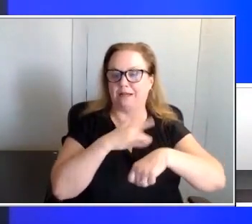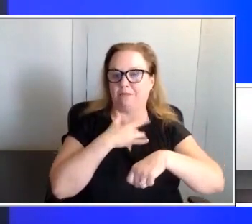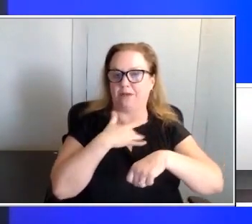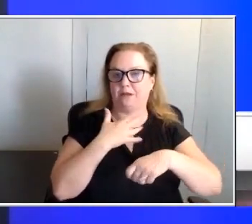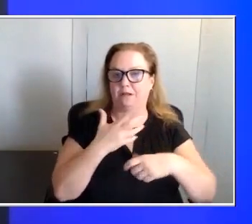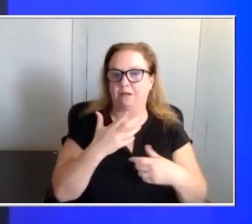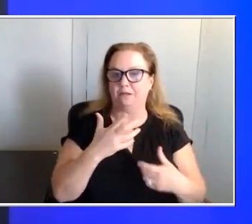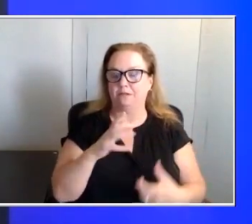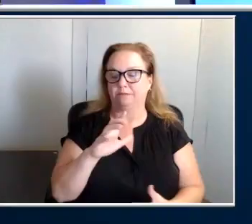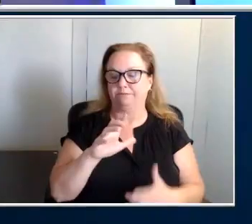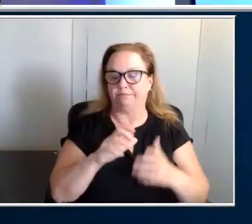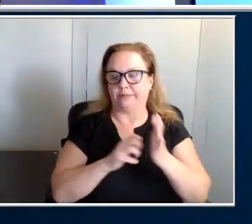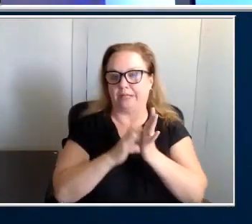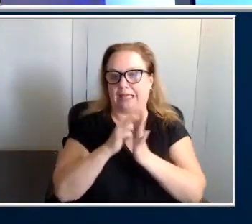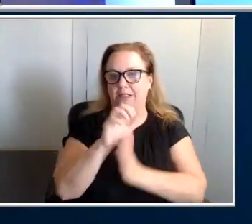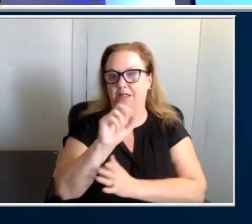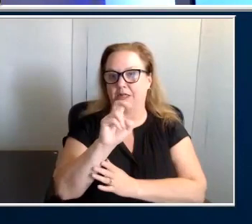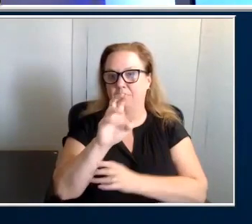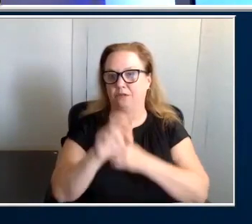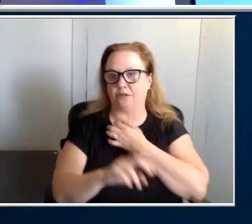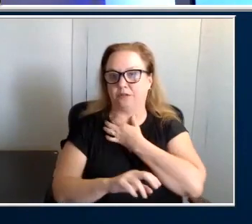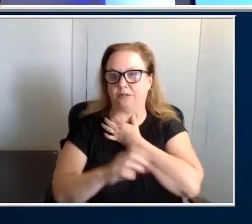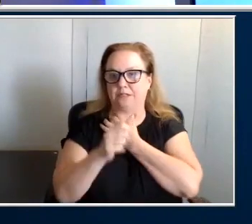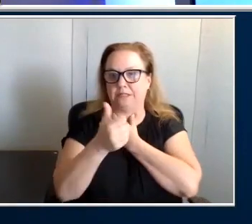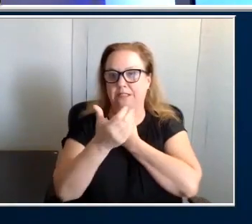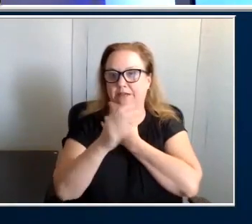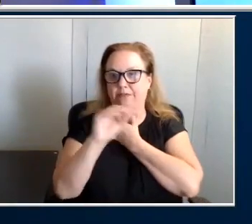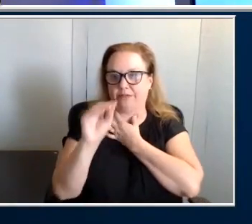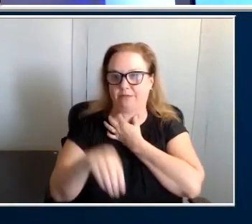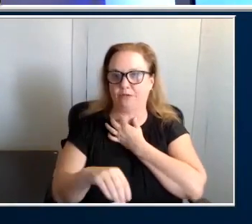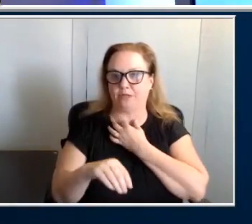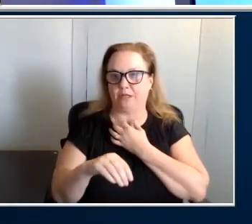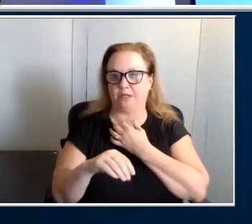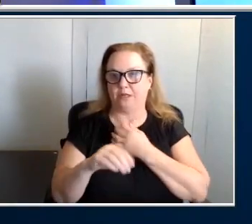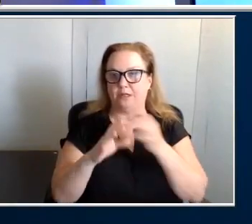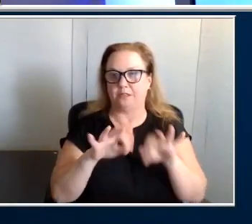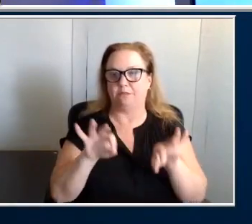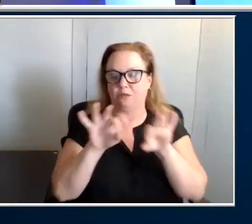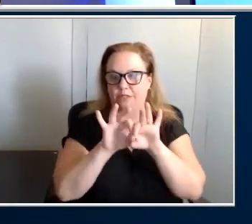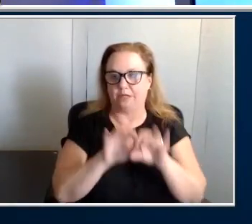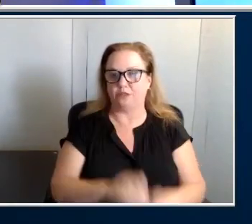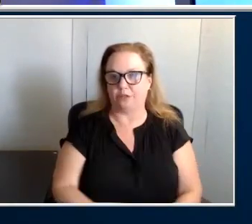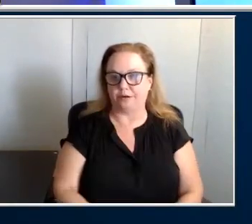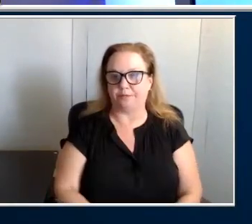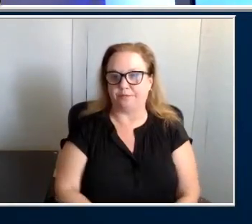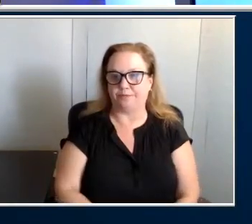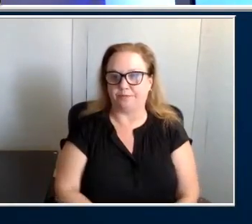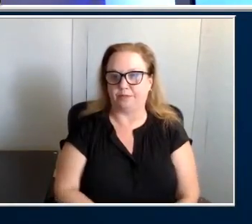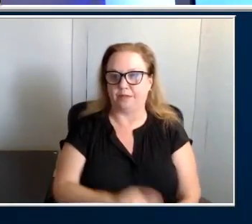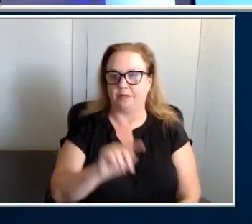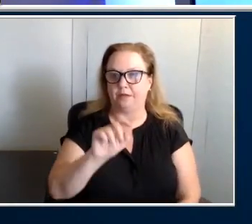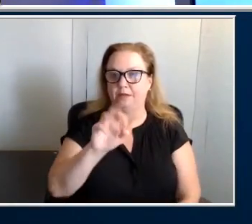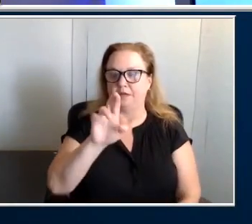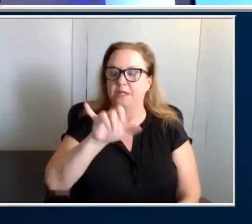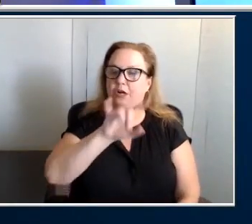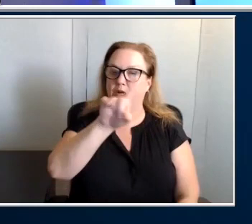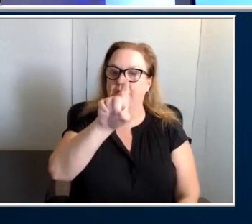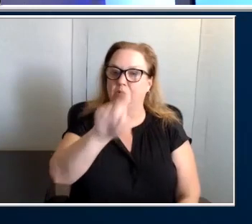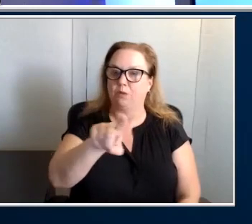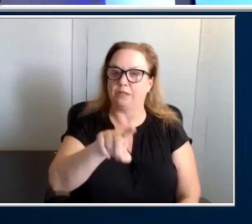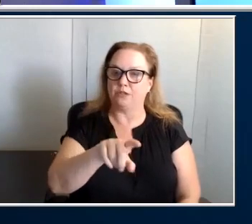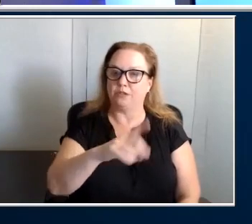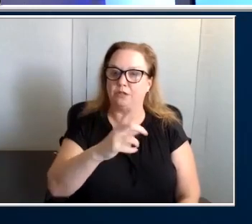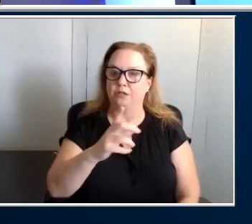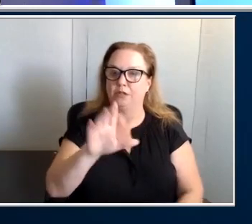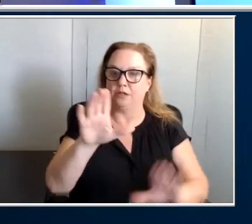cancers. 10 to 15 Alexis. is a pretty significant percentage, 10 to 15%. It is. Terry has a question. This is a great